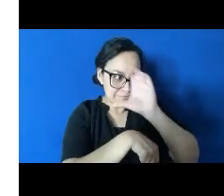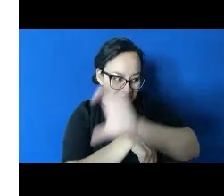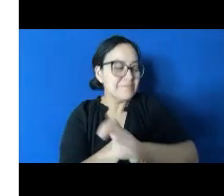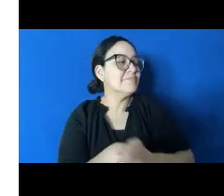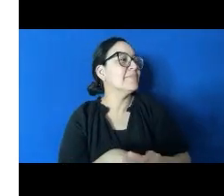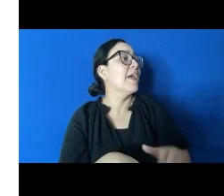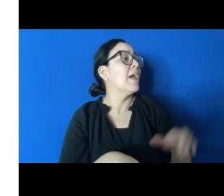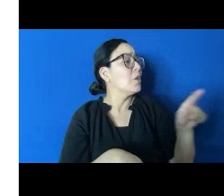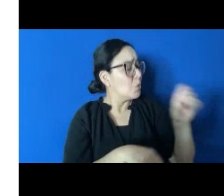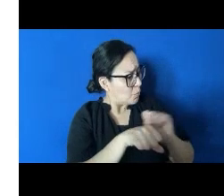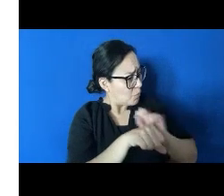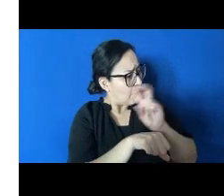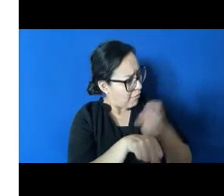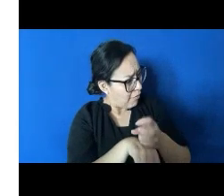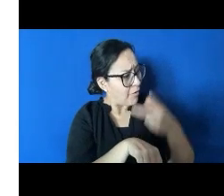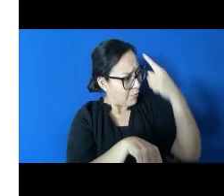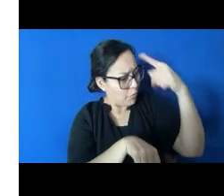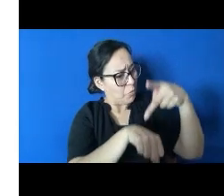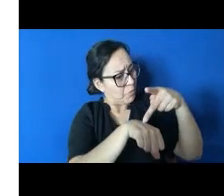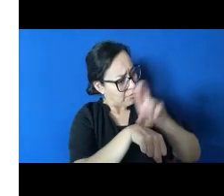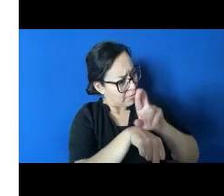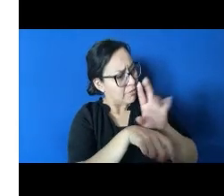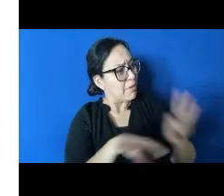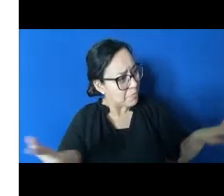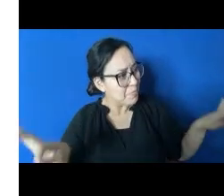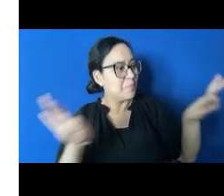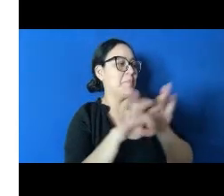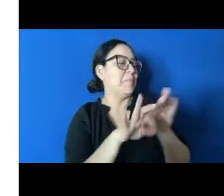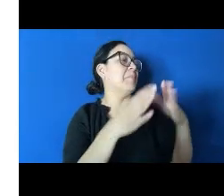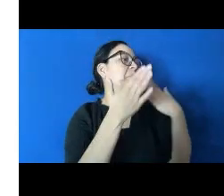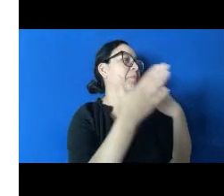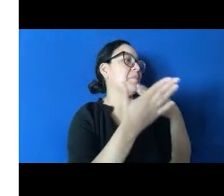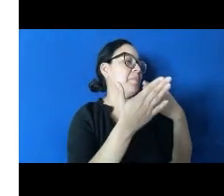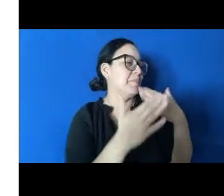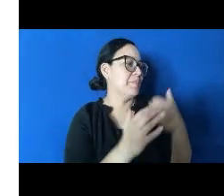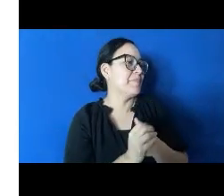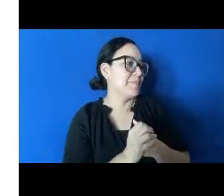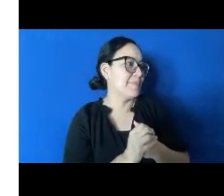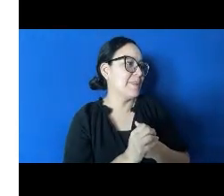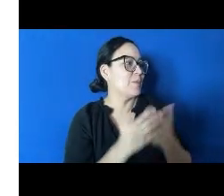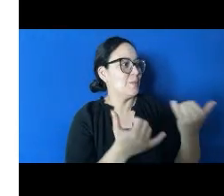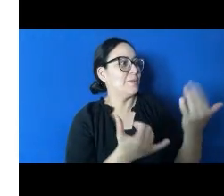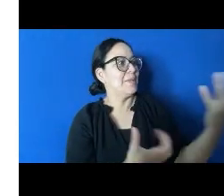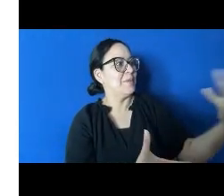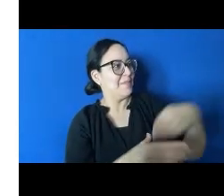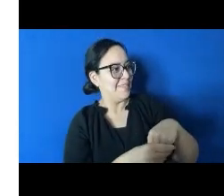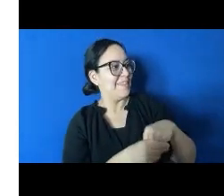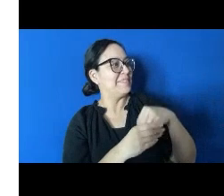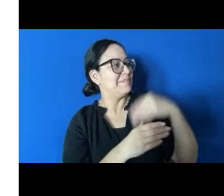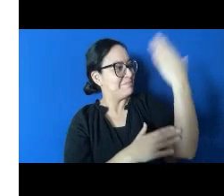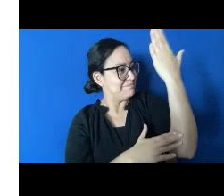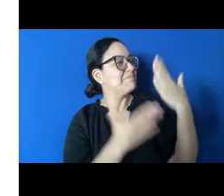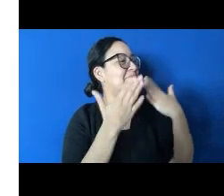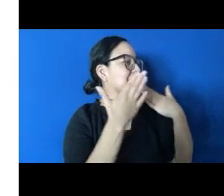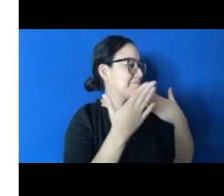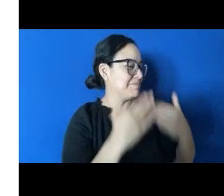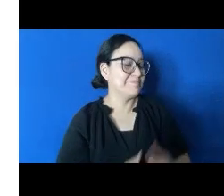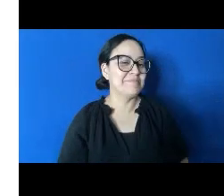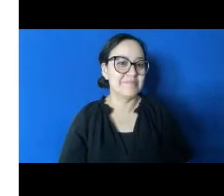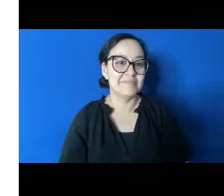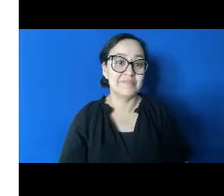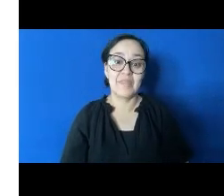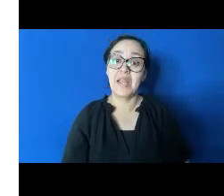they do is very important for Puerto Rico and for the National Weather Service. Thank you for setting aside some time to be with us